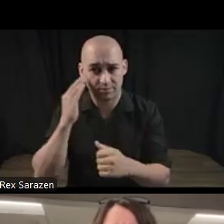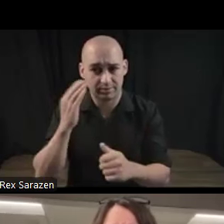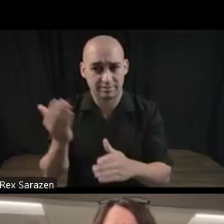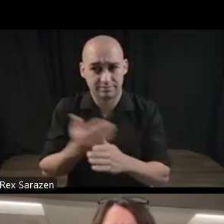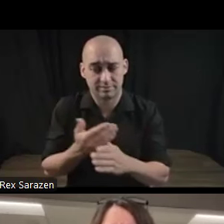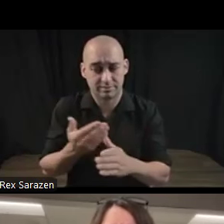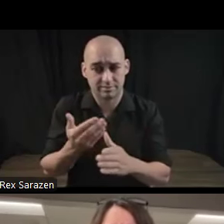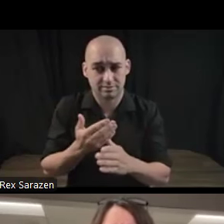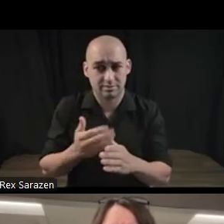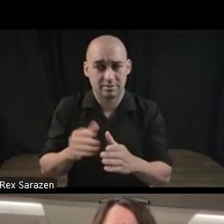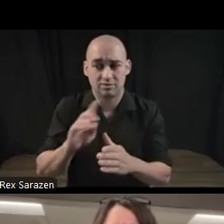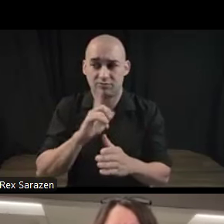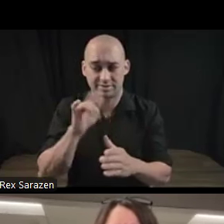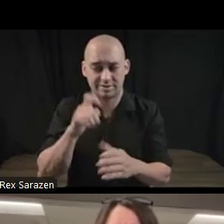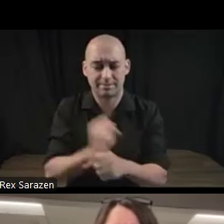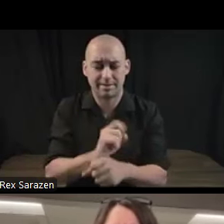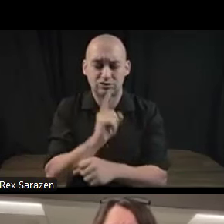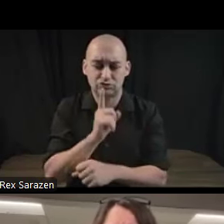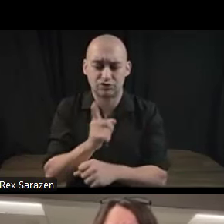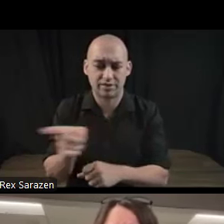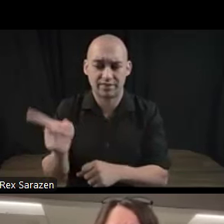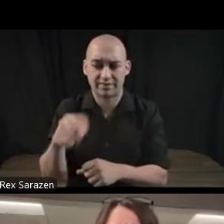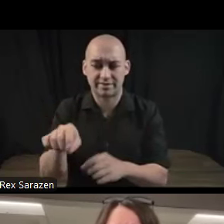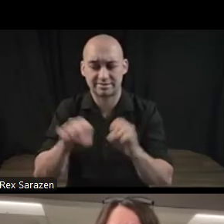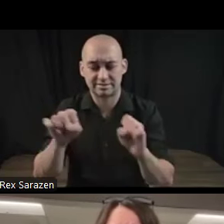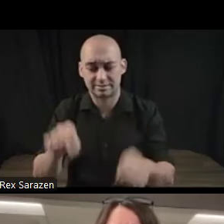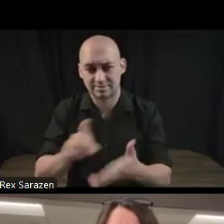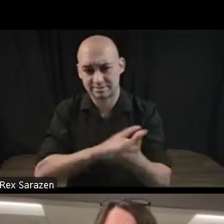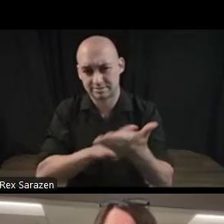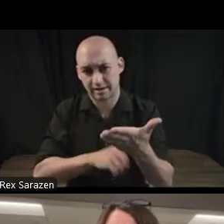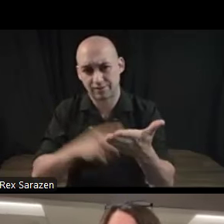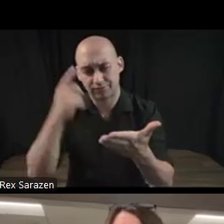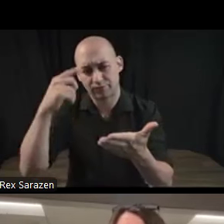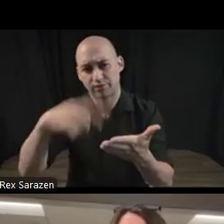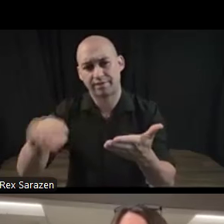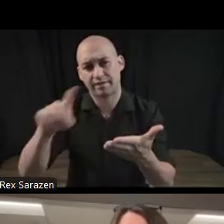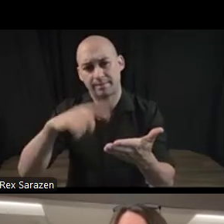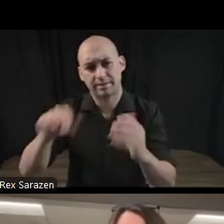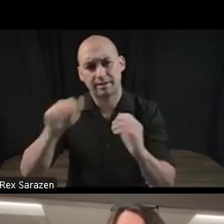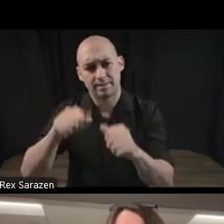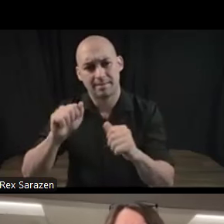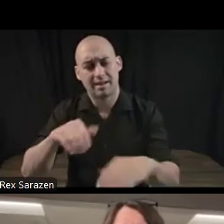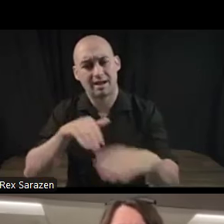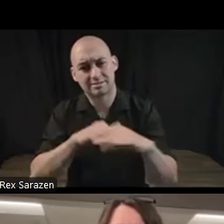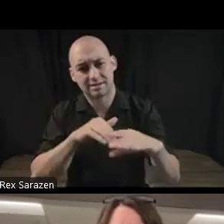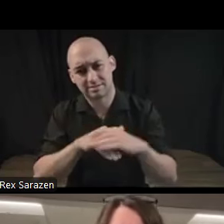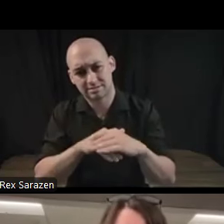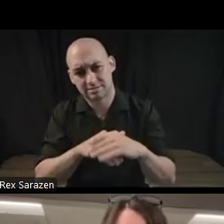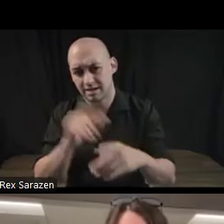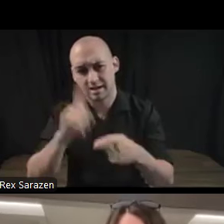that the system is designed in such a way that they're able to access it and don't end up losing their